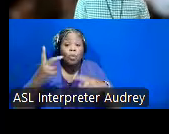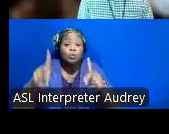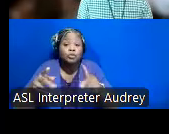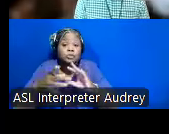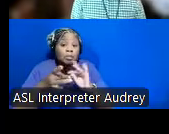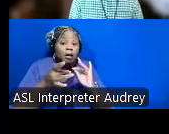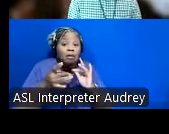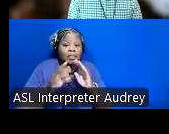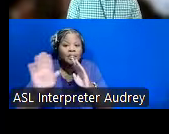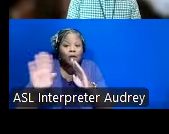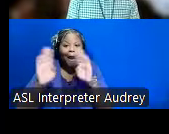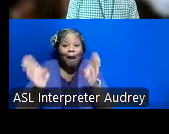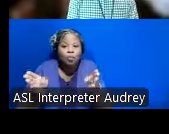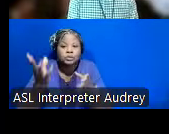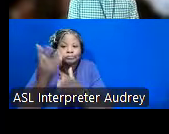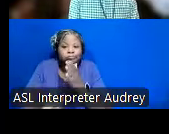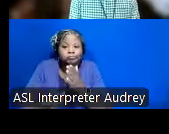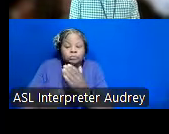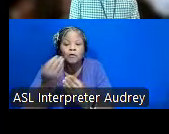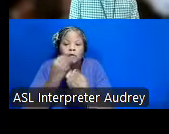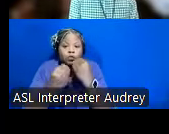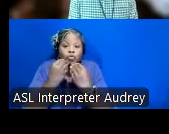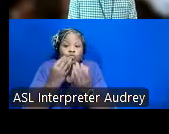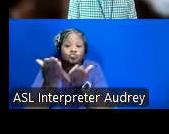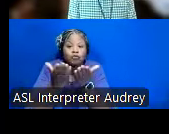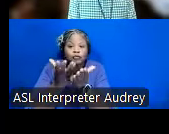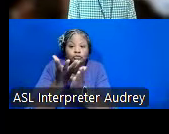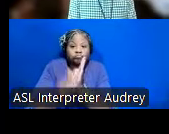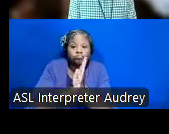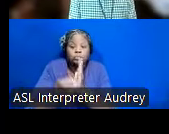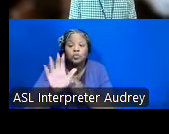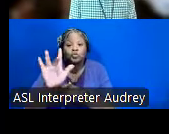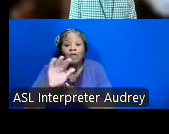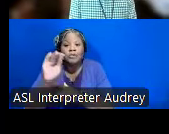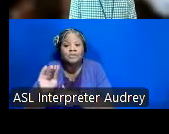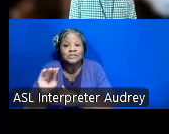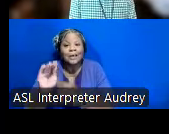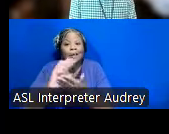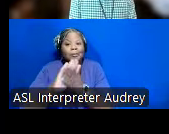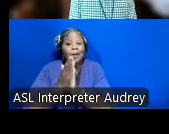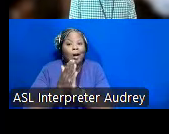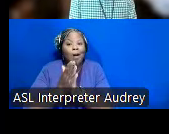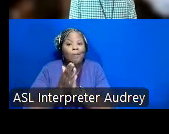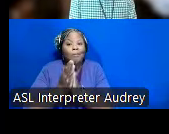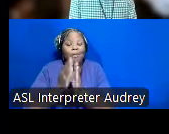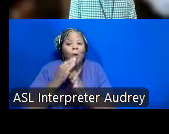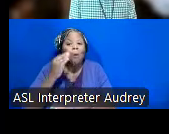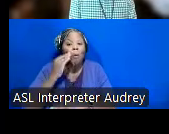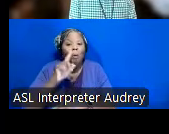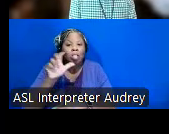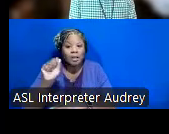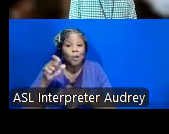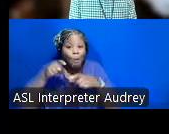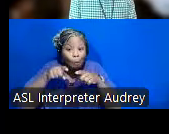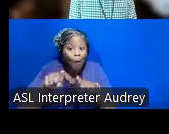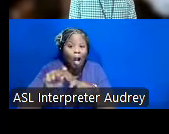to their housing. They're losing their food services. I'd say 25% become homeless while we're working with them. So